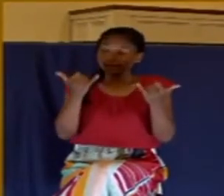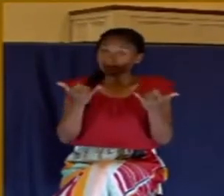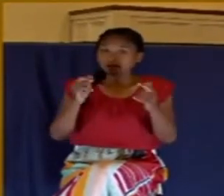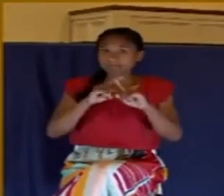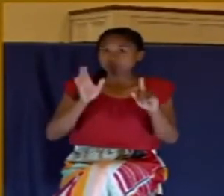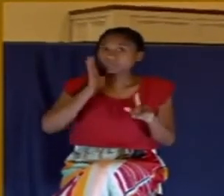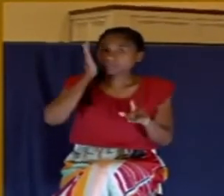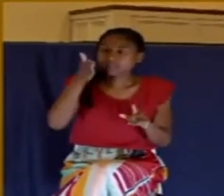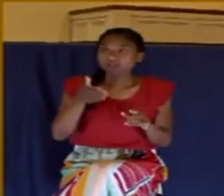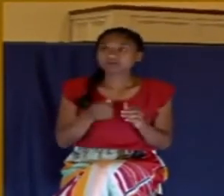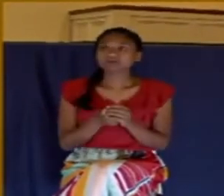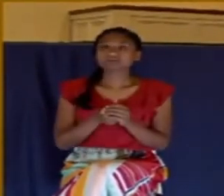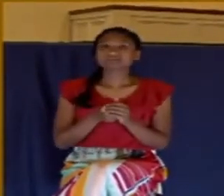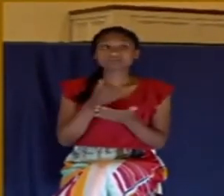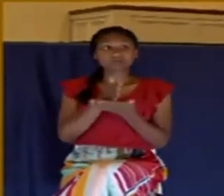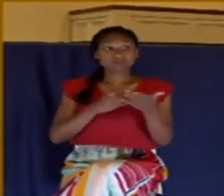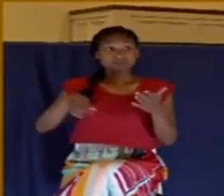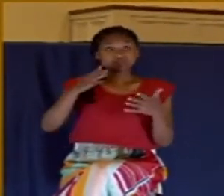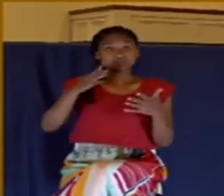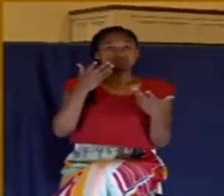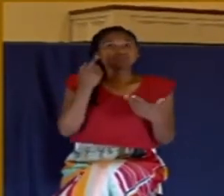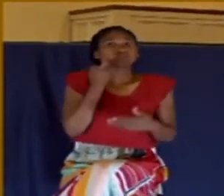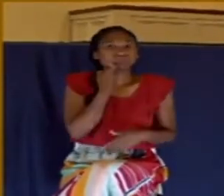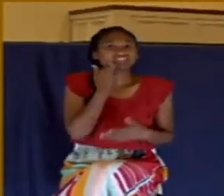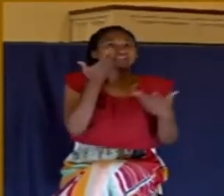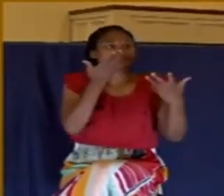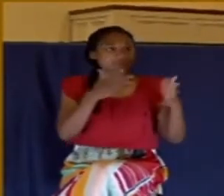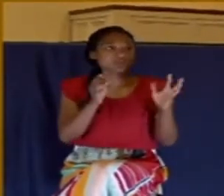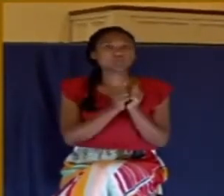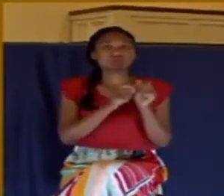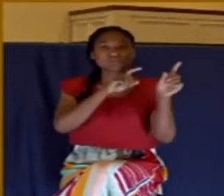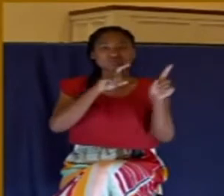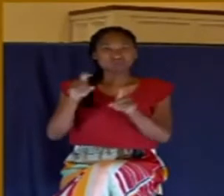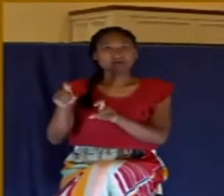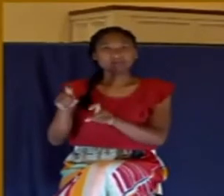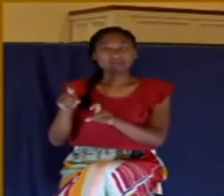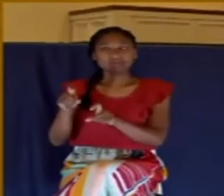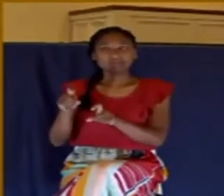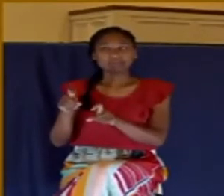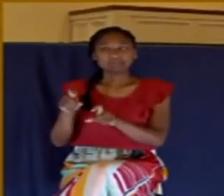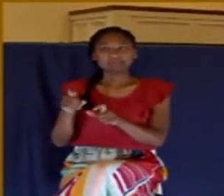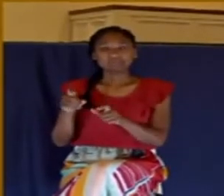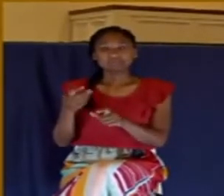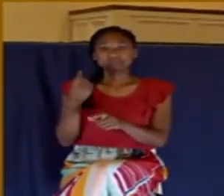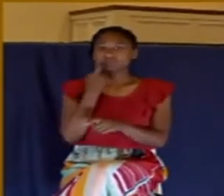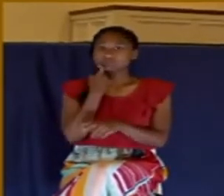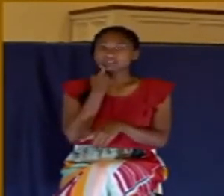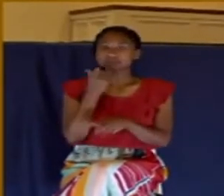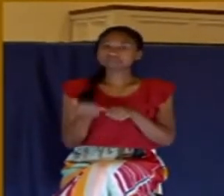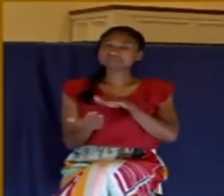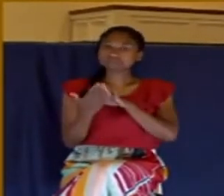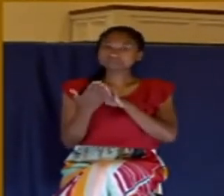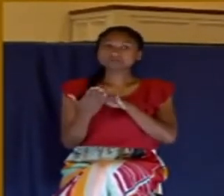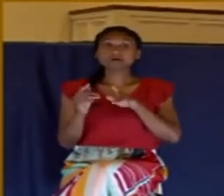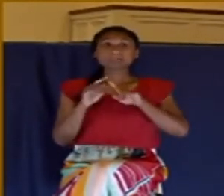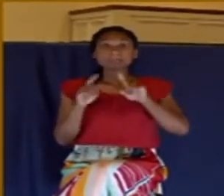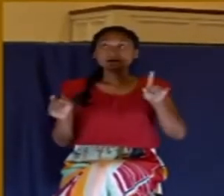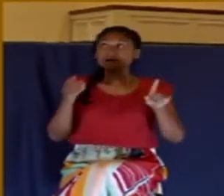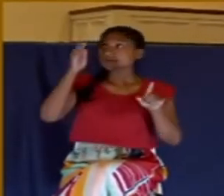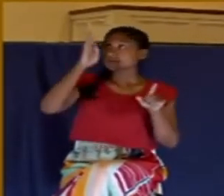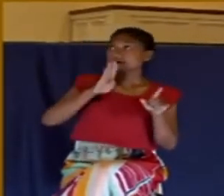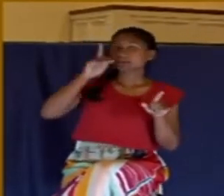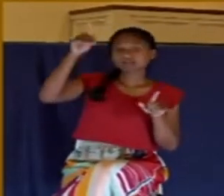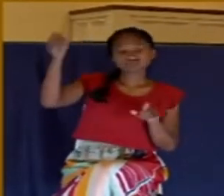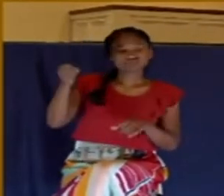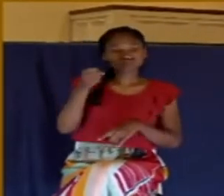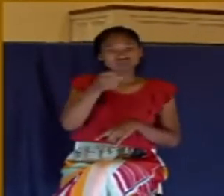others, you've passed out of a trial. You just went through a season of fiery trials in your life. But it's God who